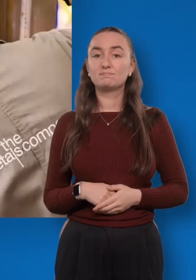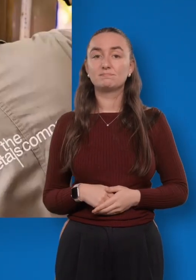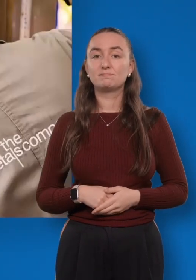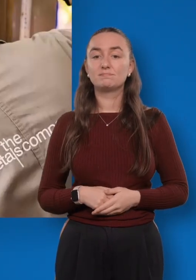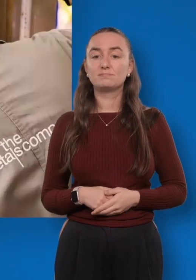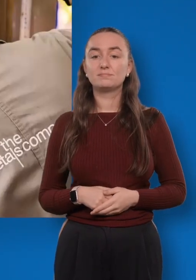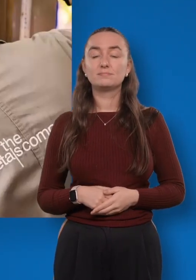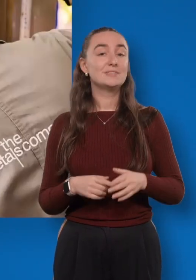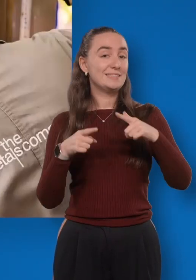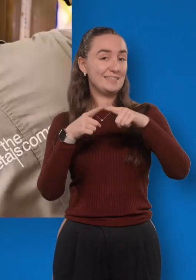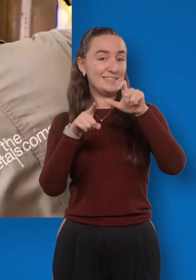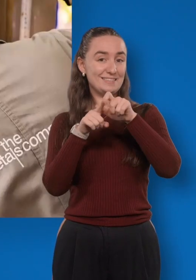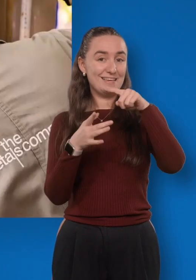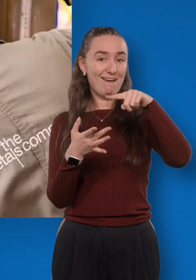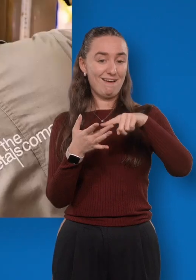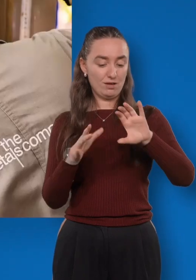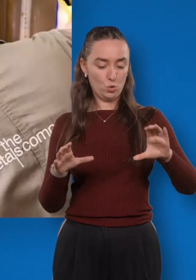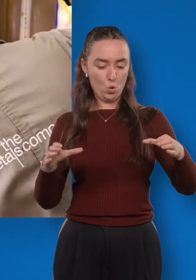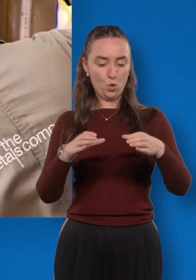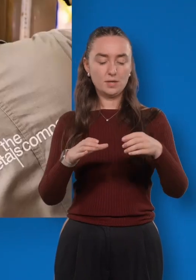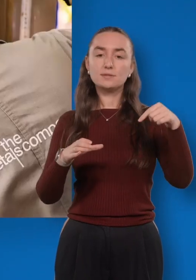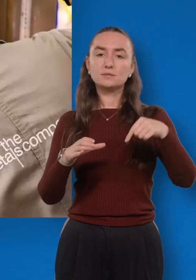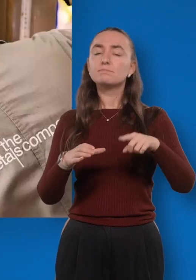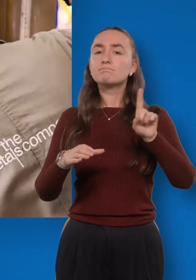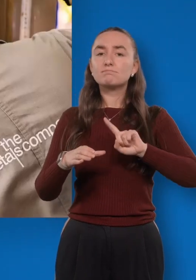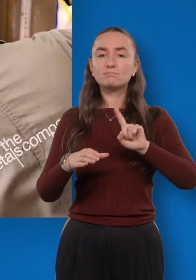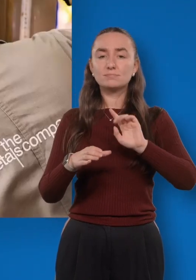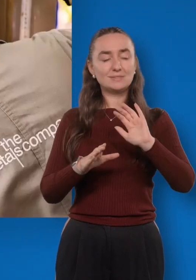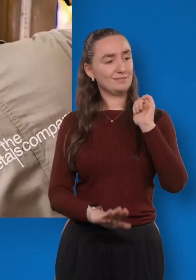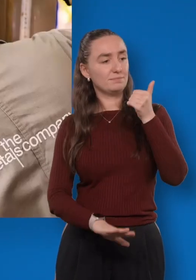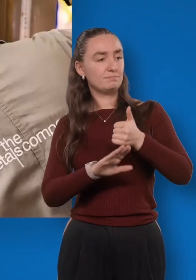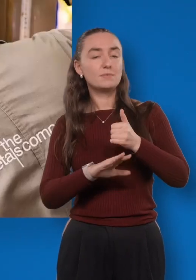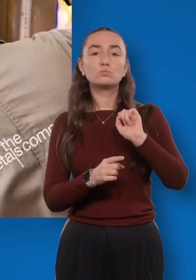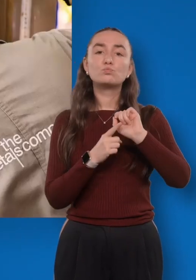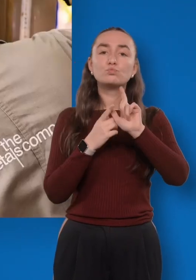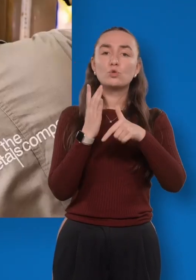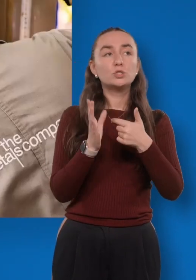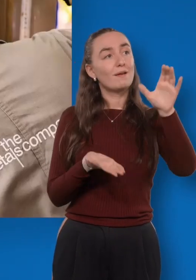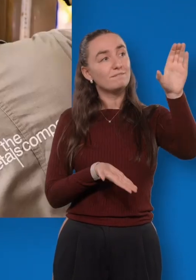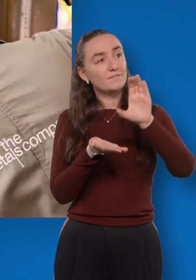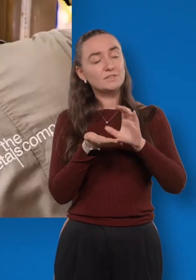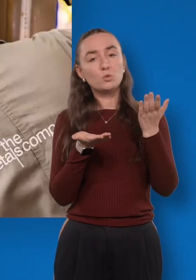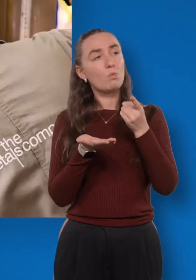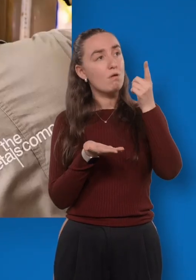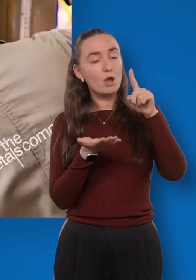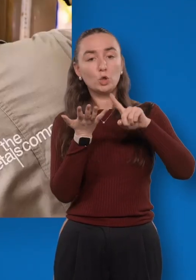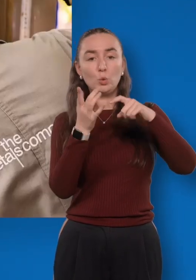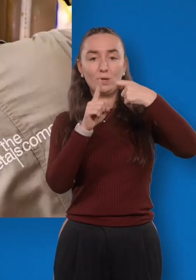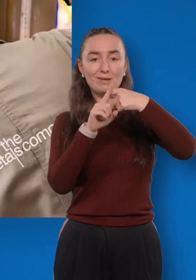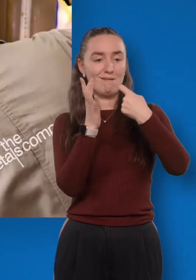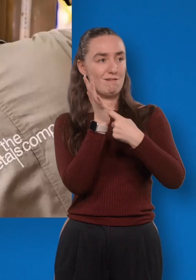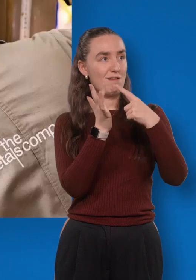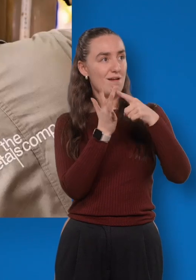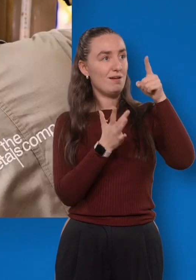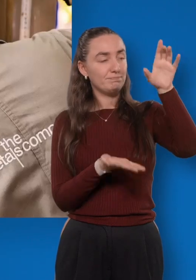But the Equality, Diversity, and Inclusion Caucus is an initiative, a project funded by the UKRI with the